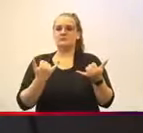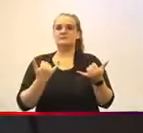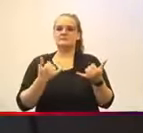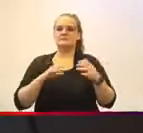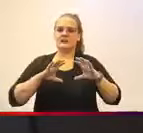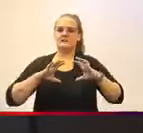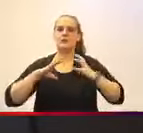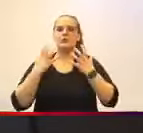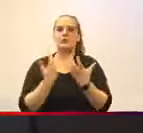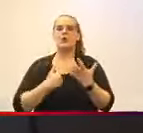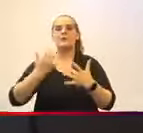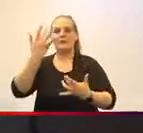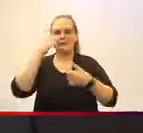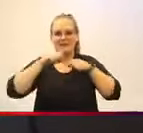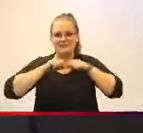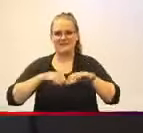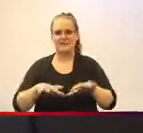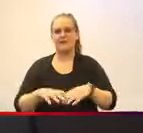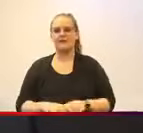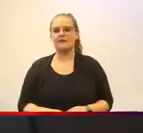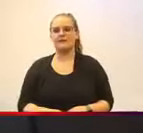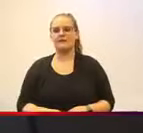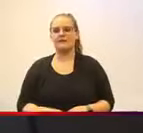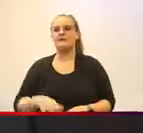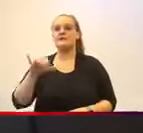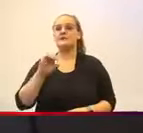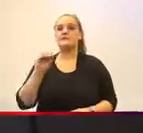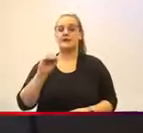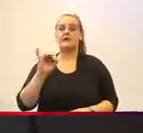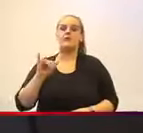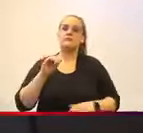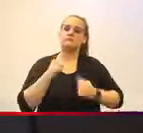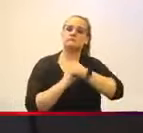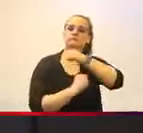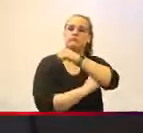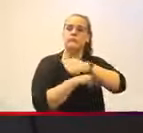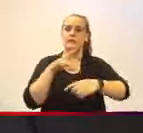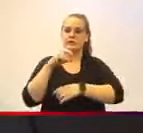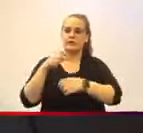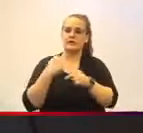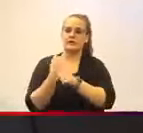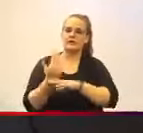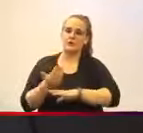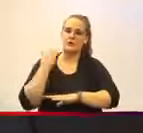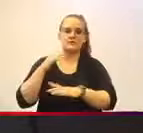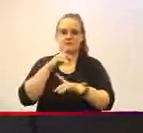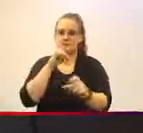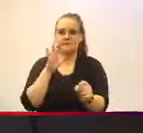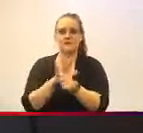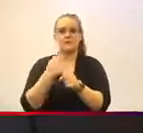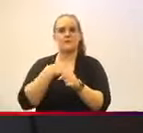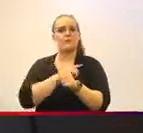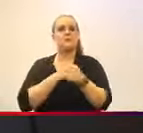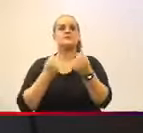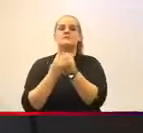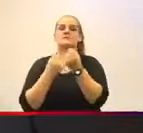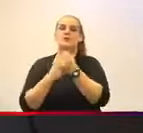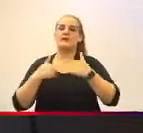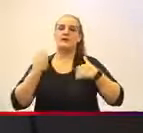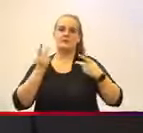Inside Out was founded 30 years ago as a commitment that we support young people in rising no matter what is happening in the